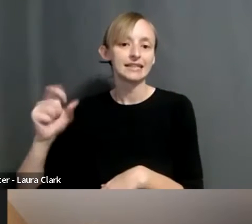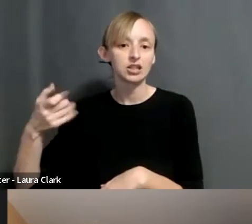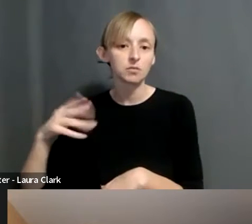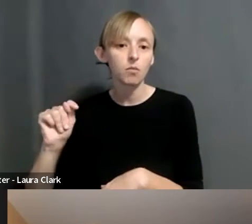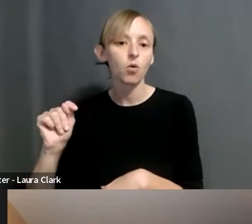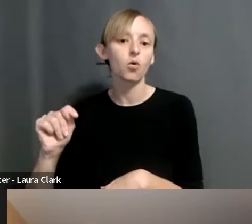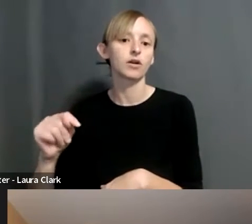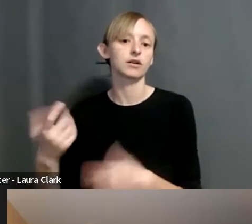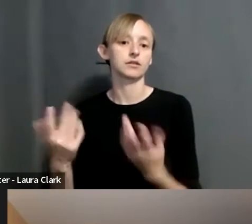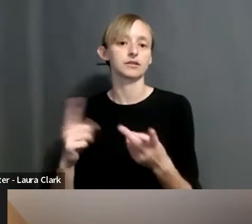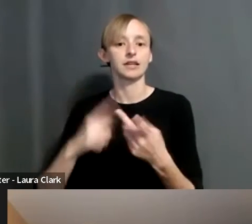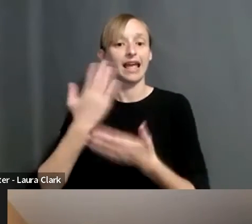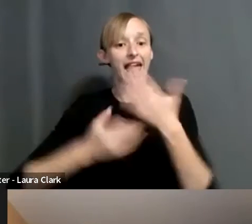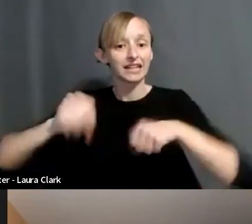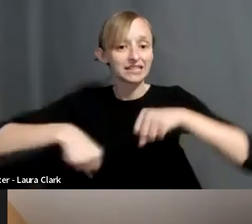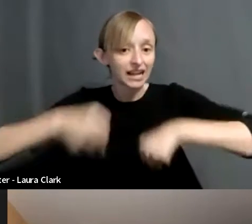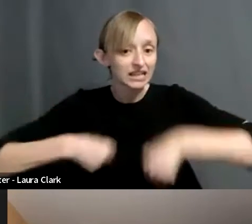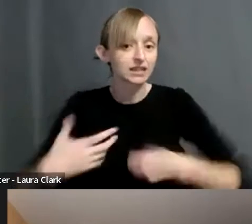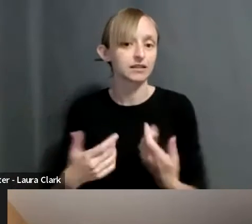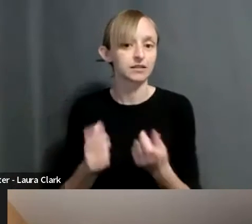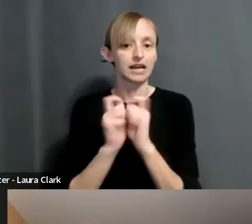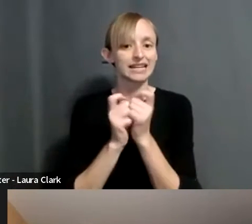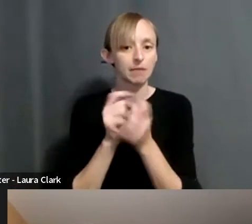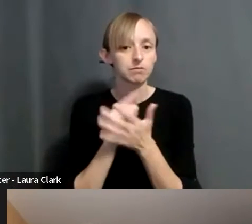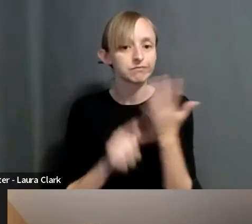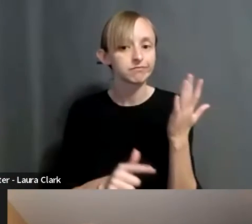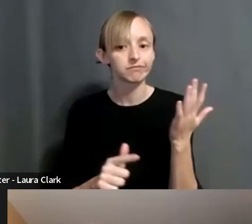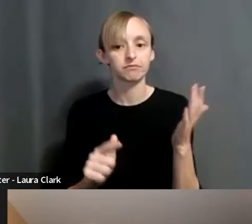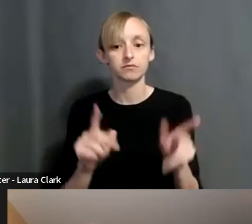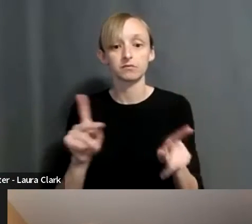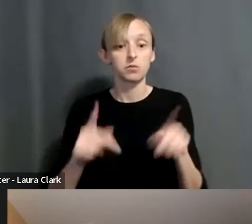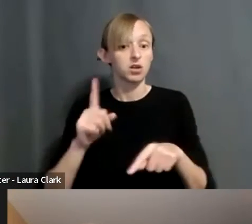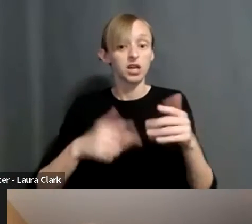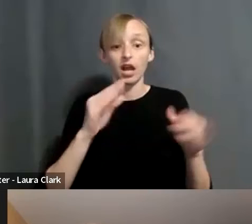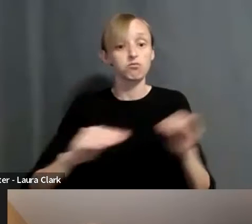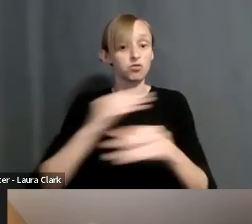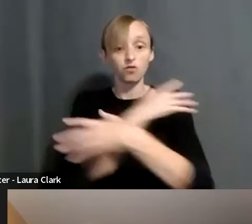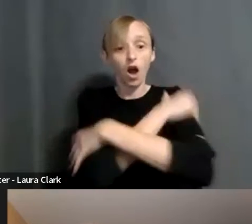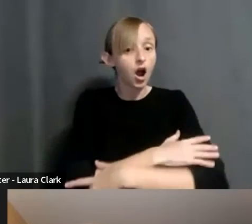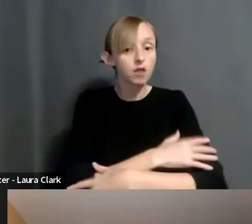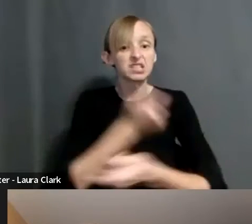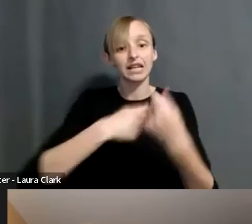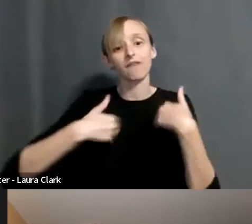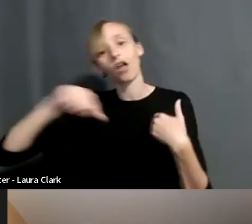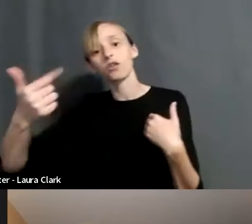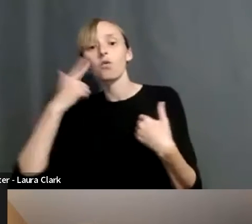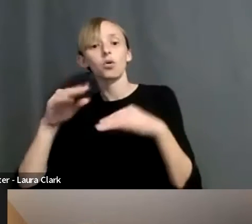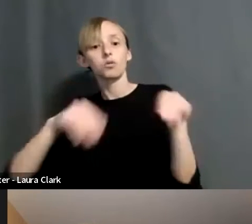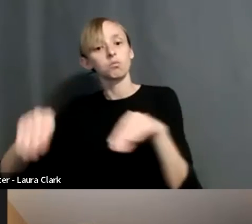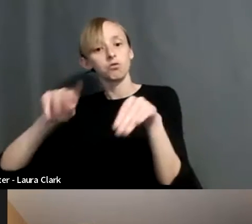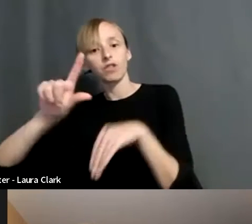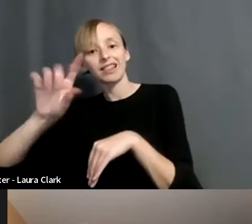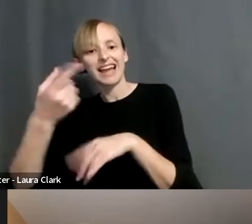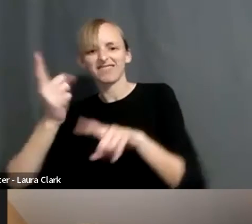or other hand cycling, adaptive things for even people who can't move their arms, move their legs. And so I